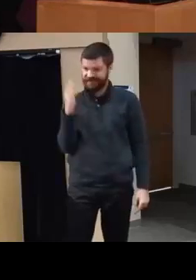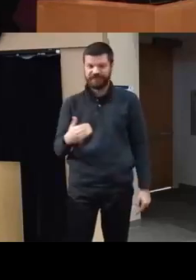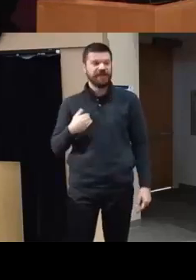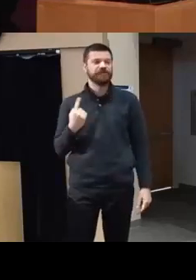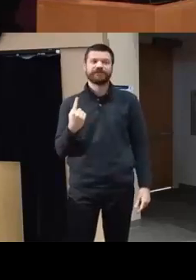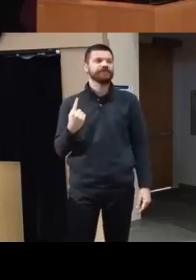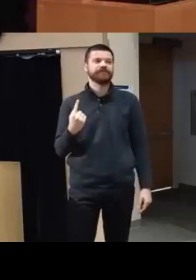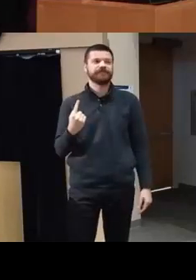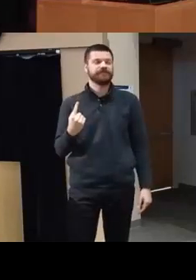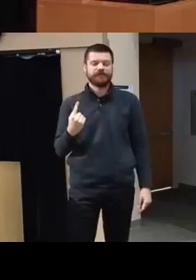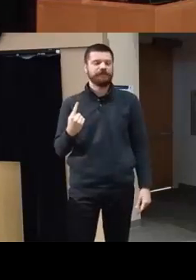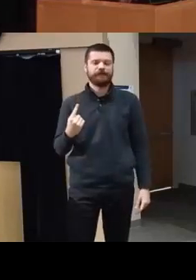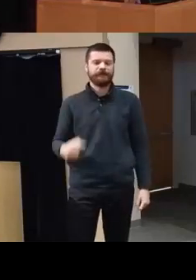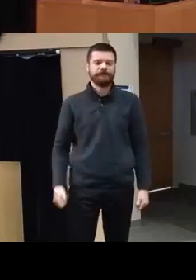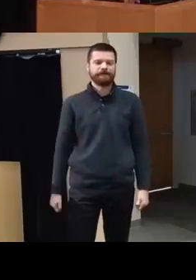have one.